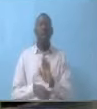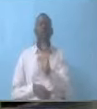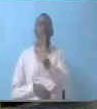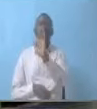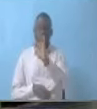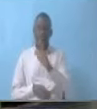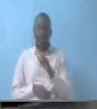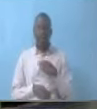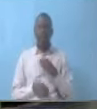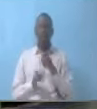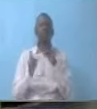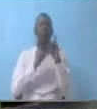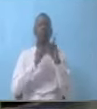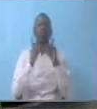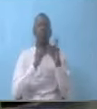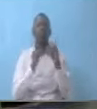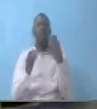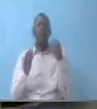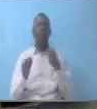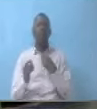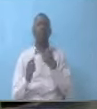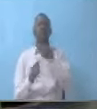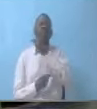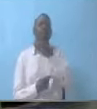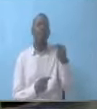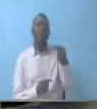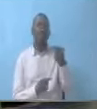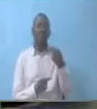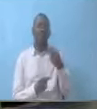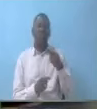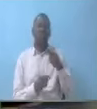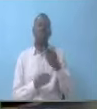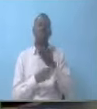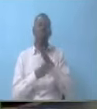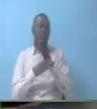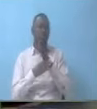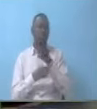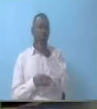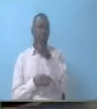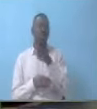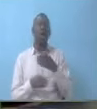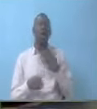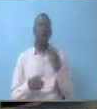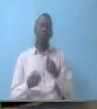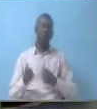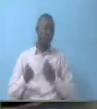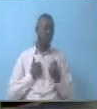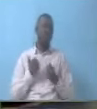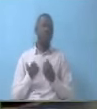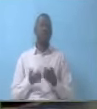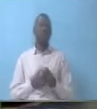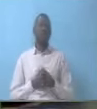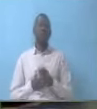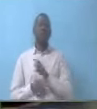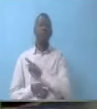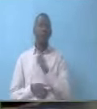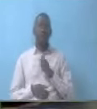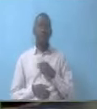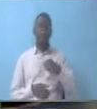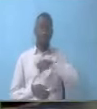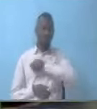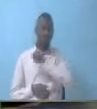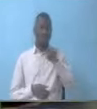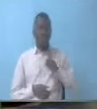discuss how they negatively affected you. Yeah. And for us, we